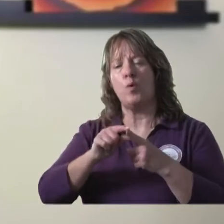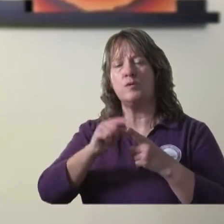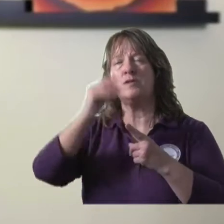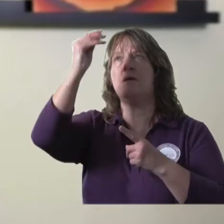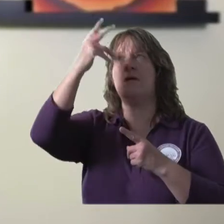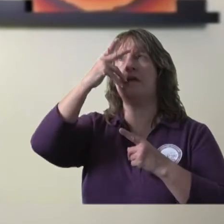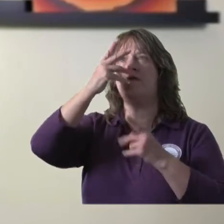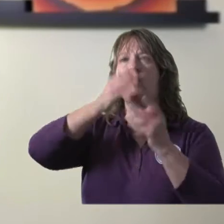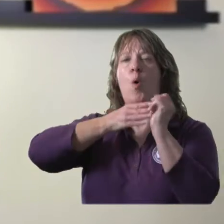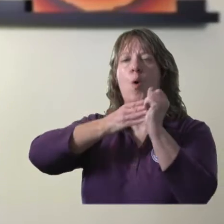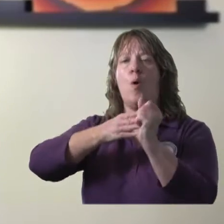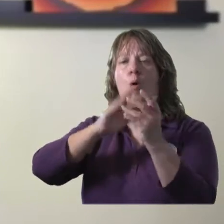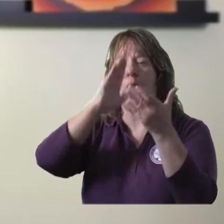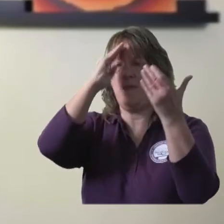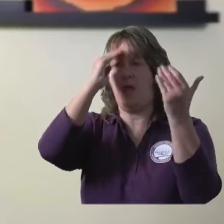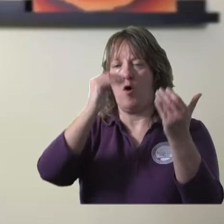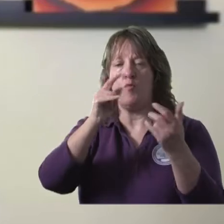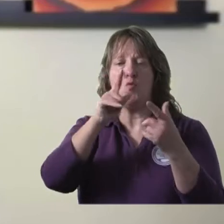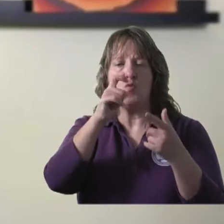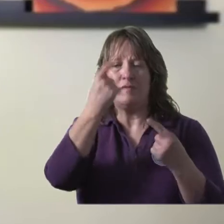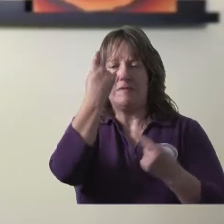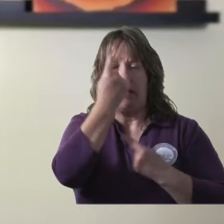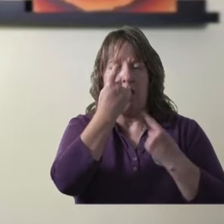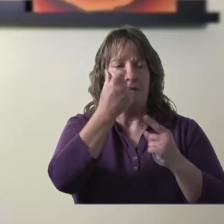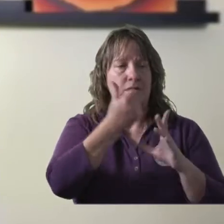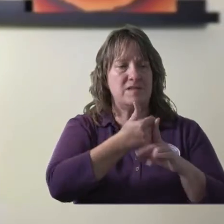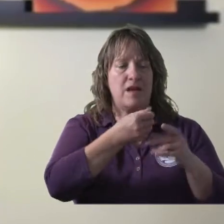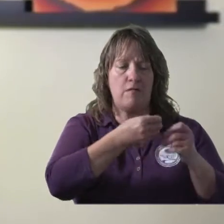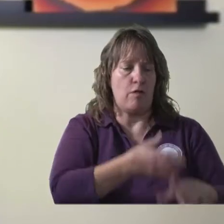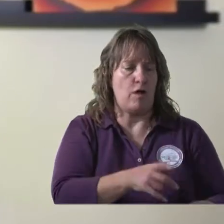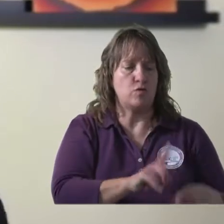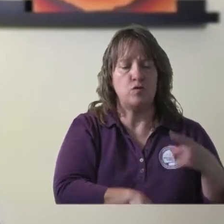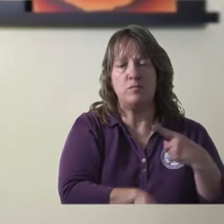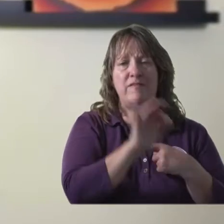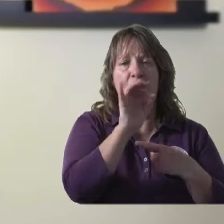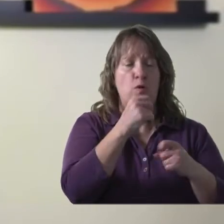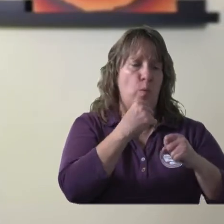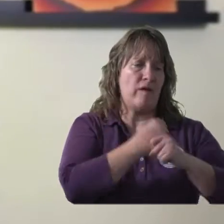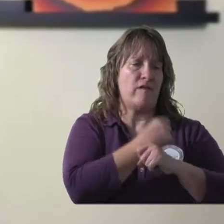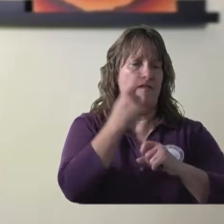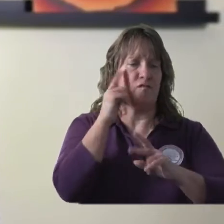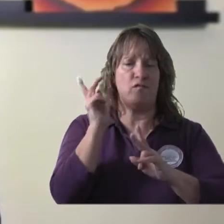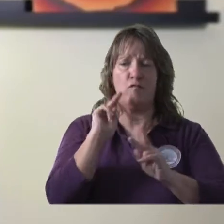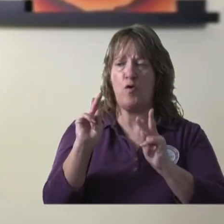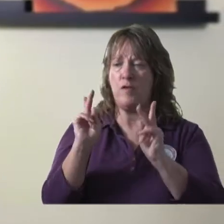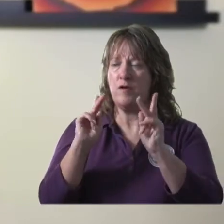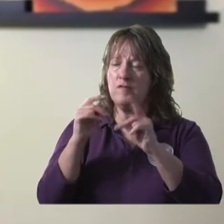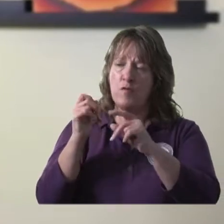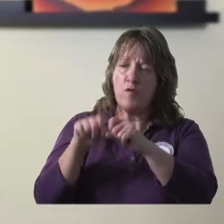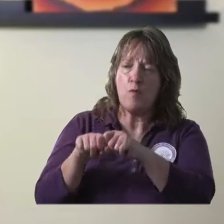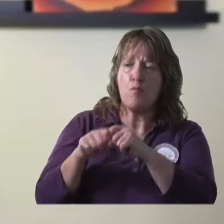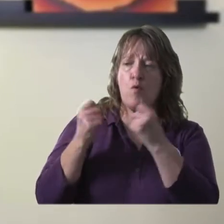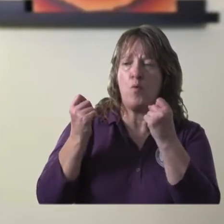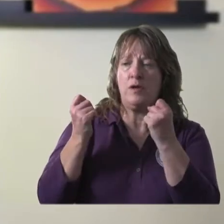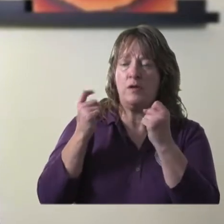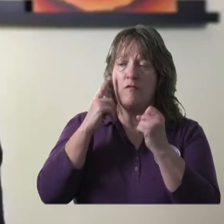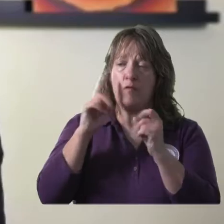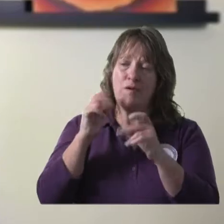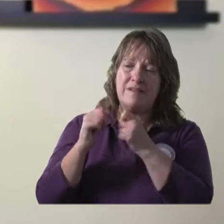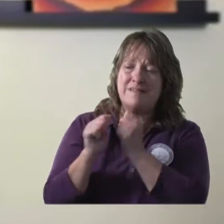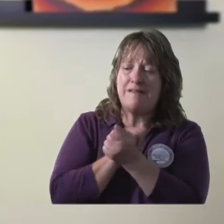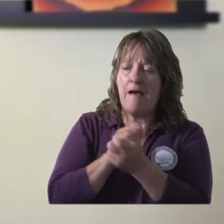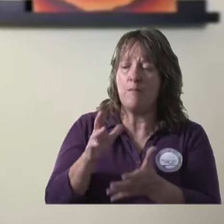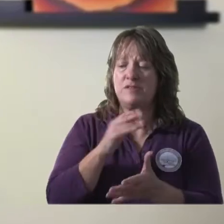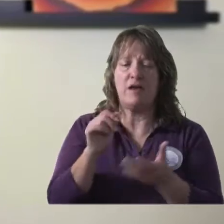of hope for anyone who has ever considered themselves a lost cause. We fight for the breakers and the broken, for the damaged and